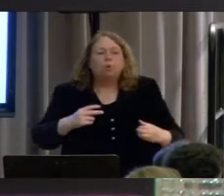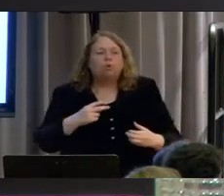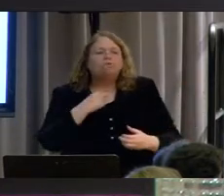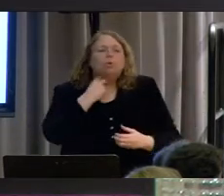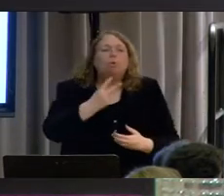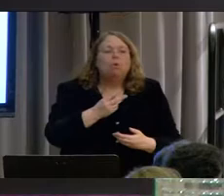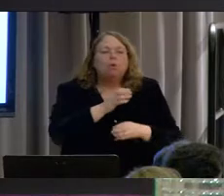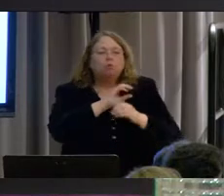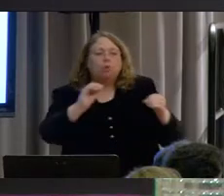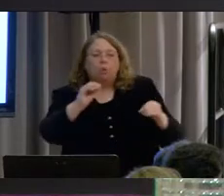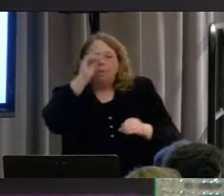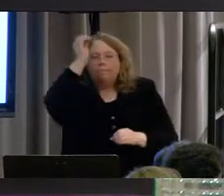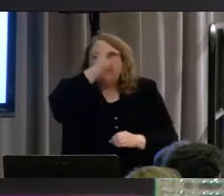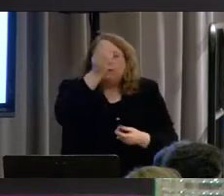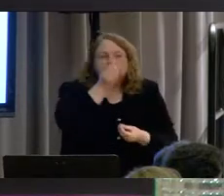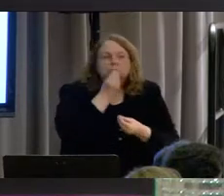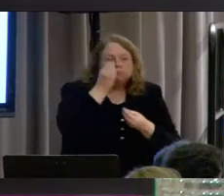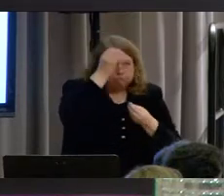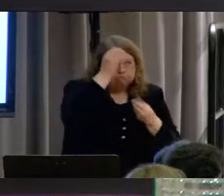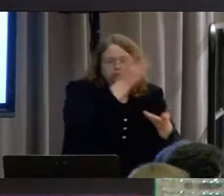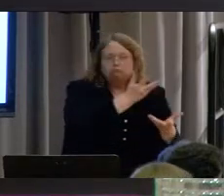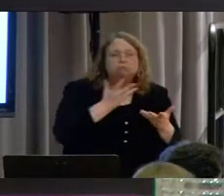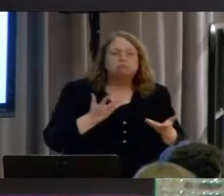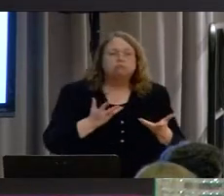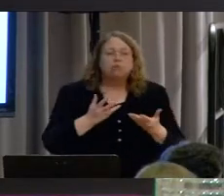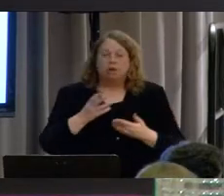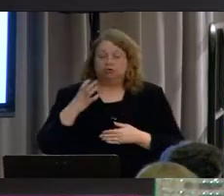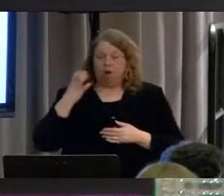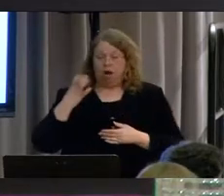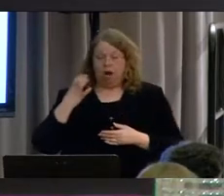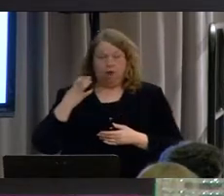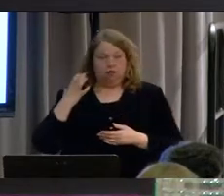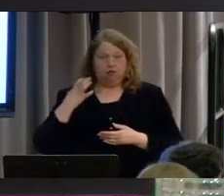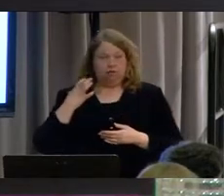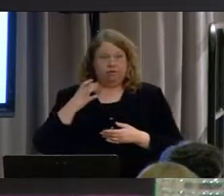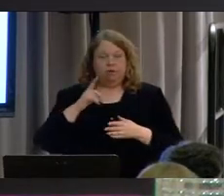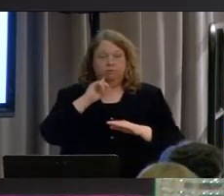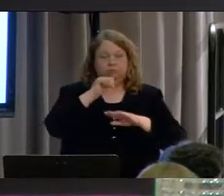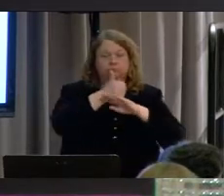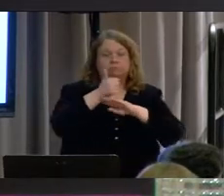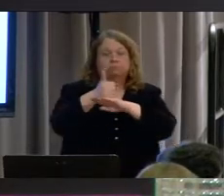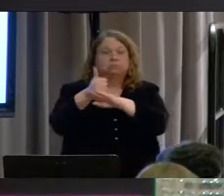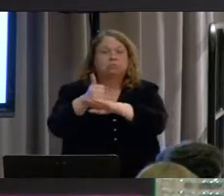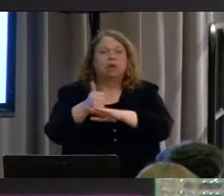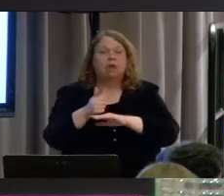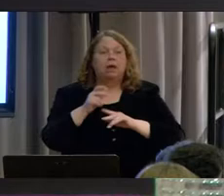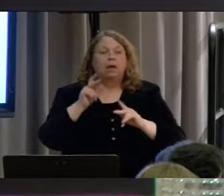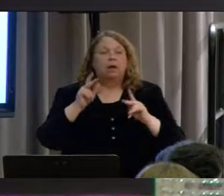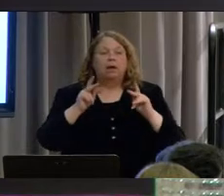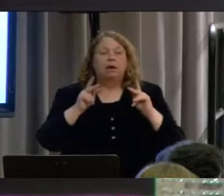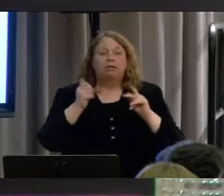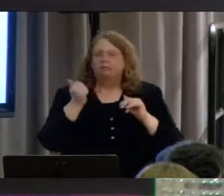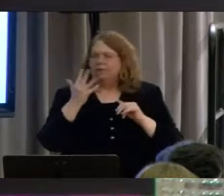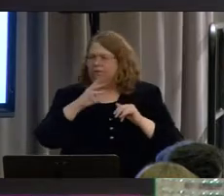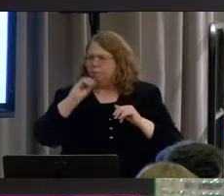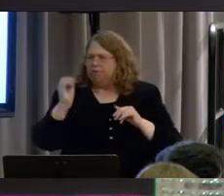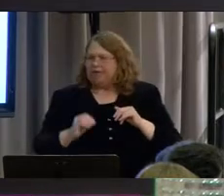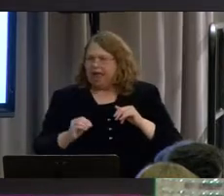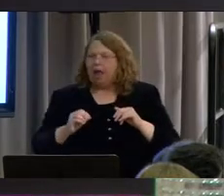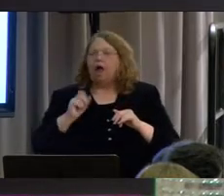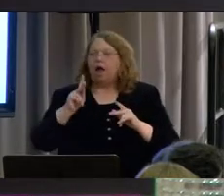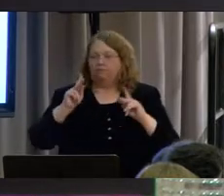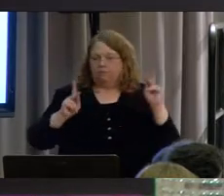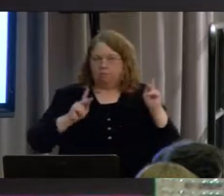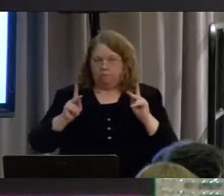1920s, when the statues in Charlottesville put up, 15% of eligible Virginia voters voted